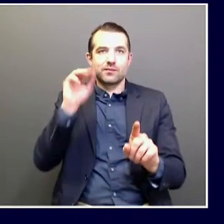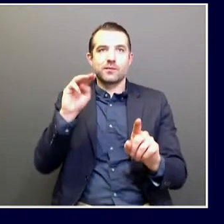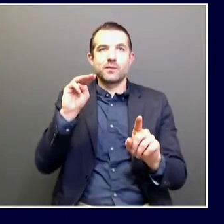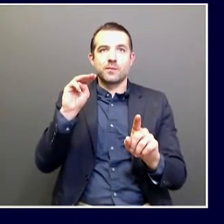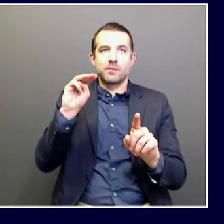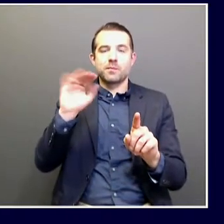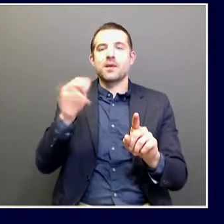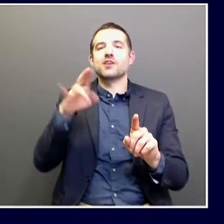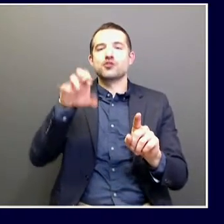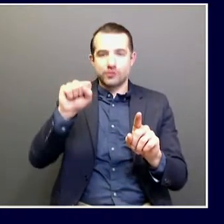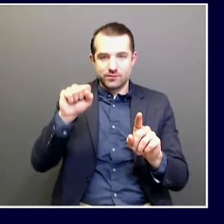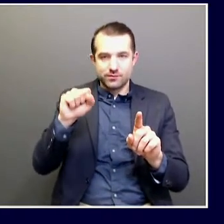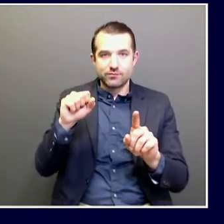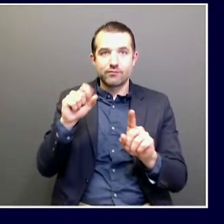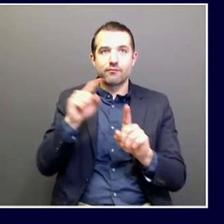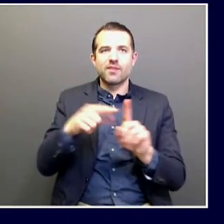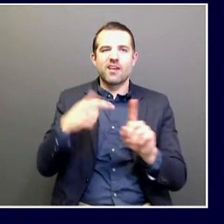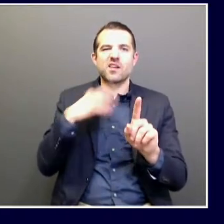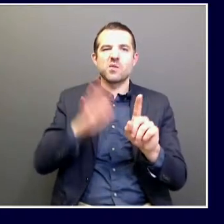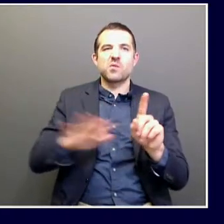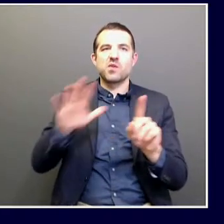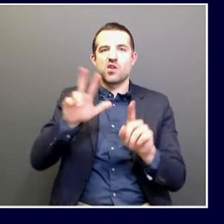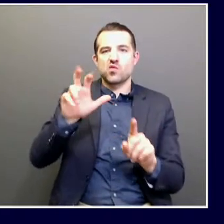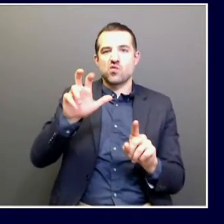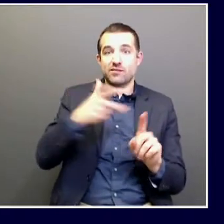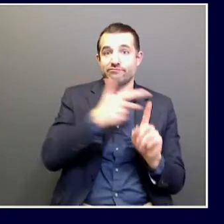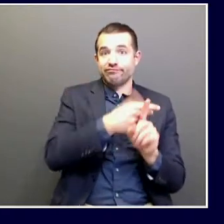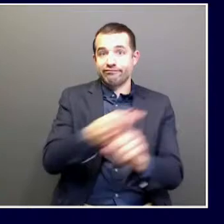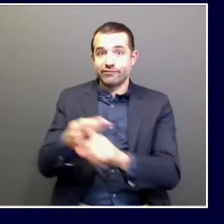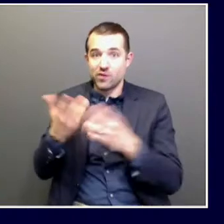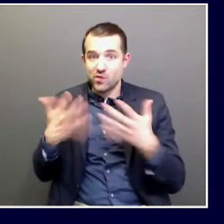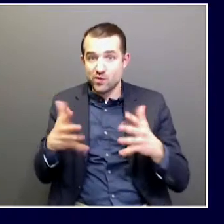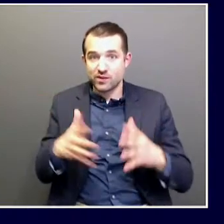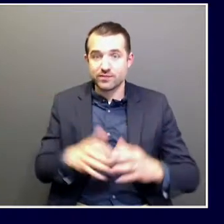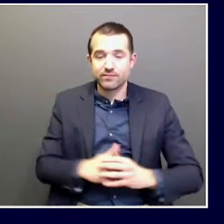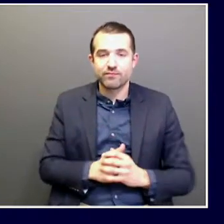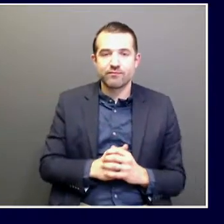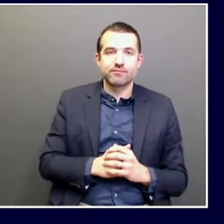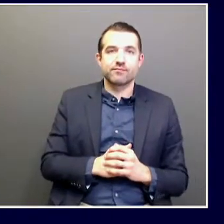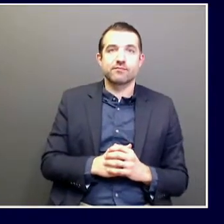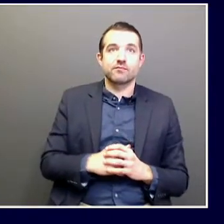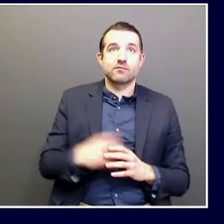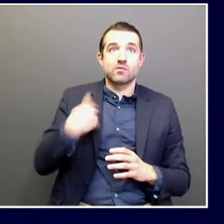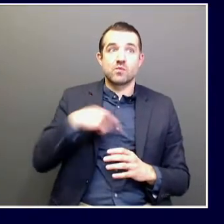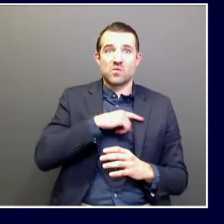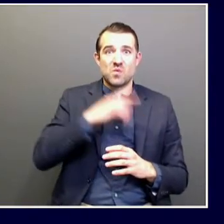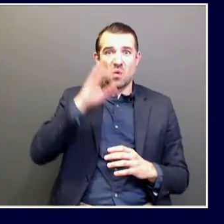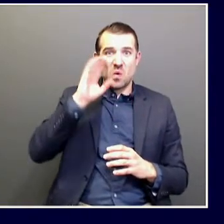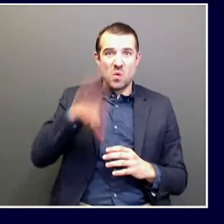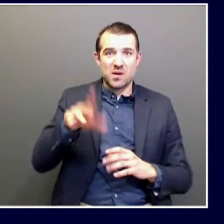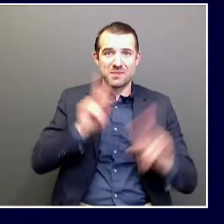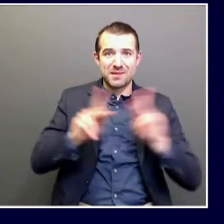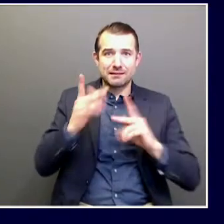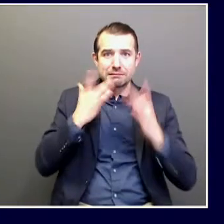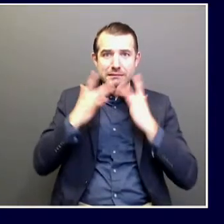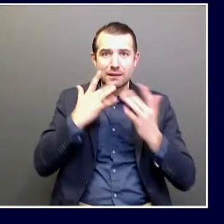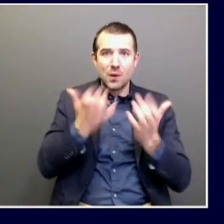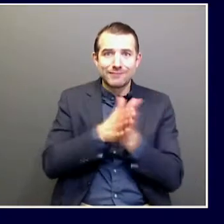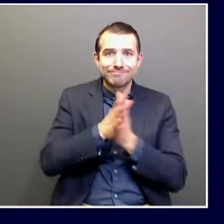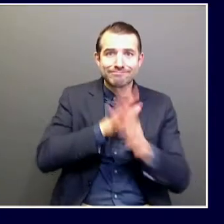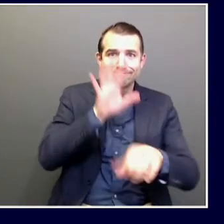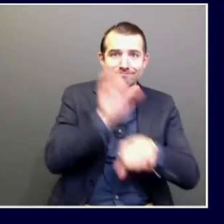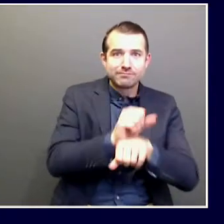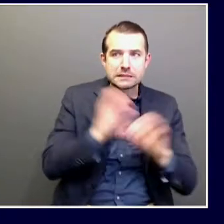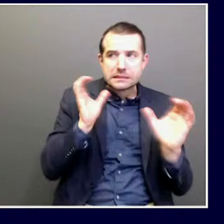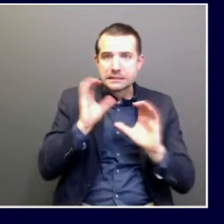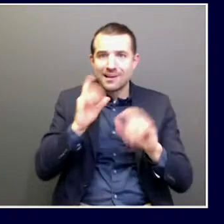increasingly coming online to respond to the demand that we are seeing for shots of all types, boosters in particular. We are